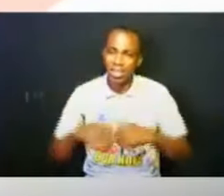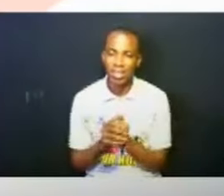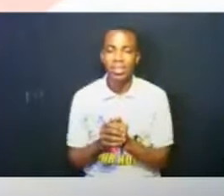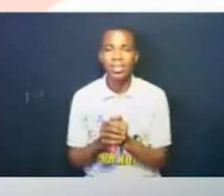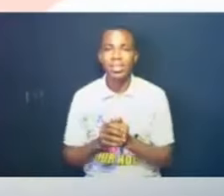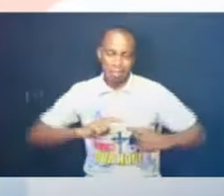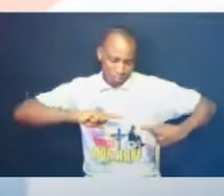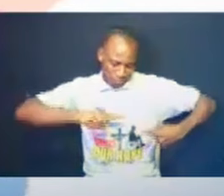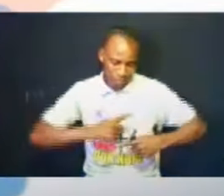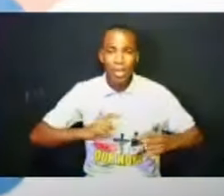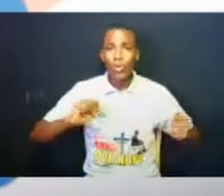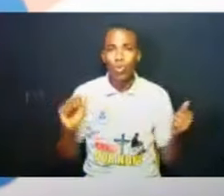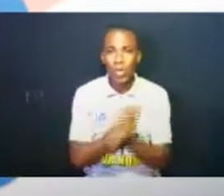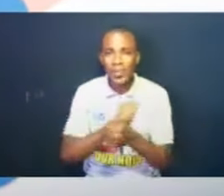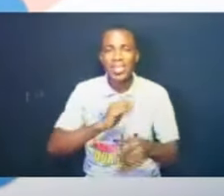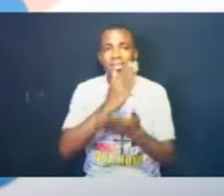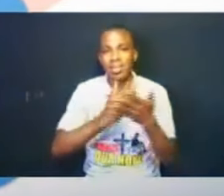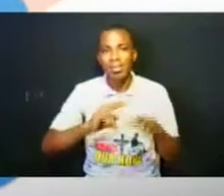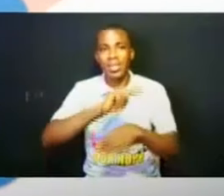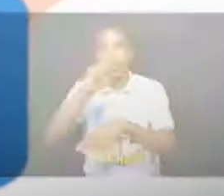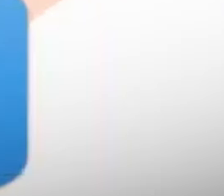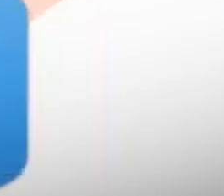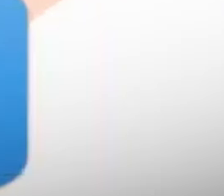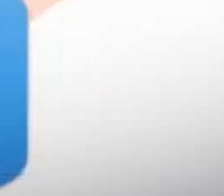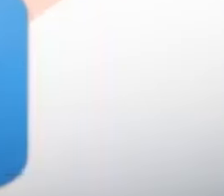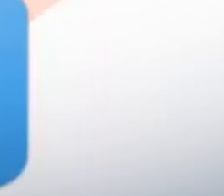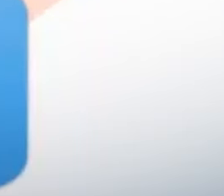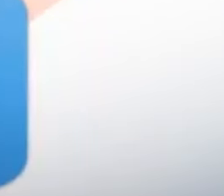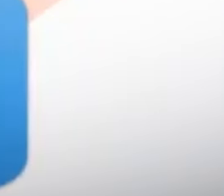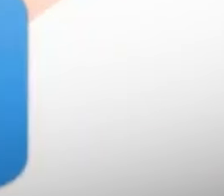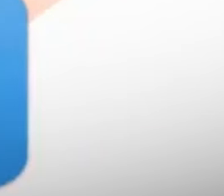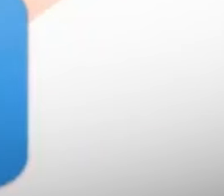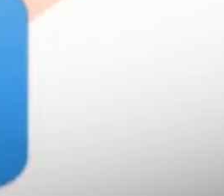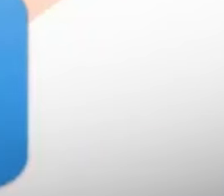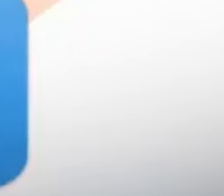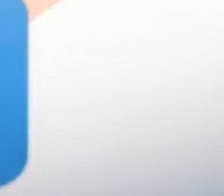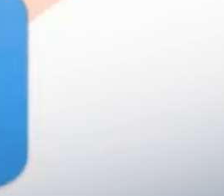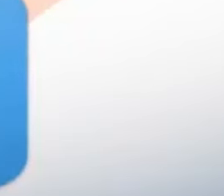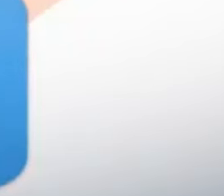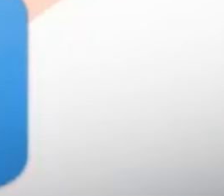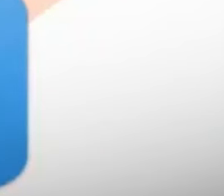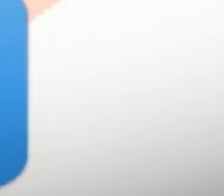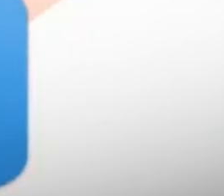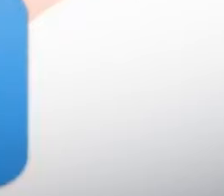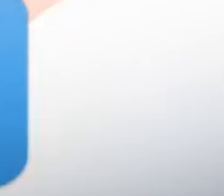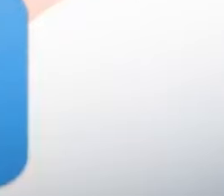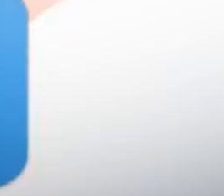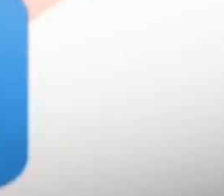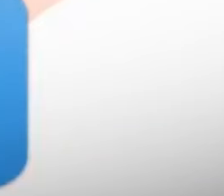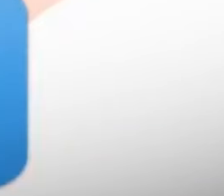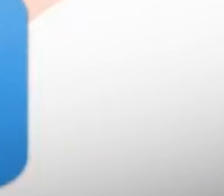Bitterness destroys nations. It destroys nations. There is no government that can